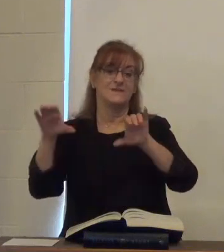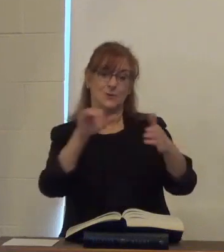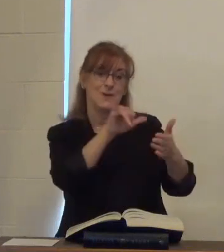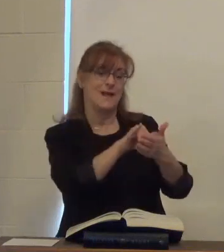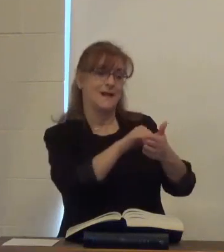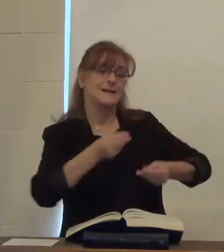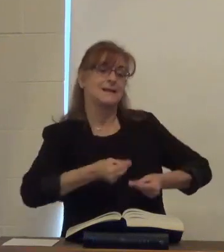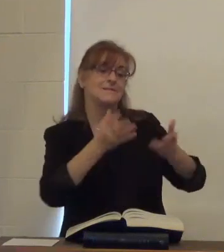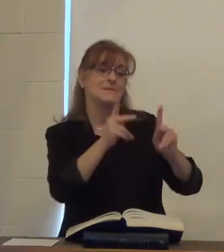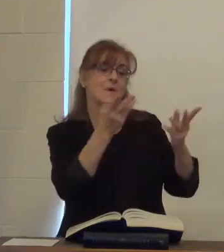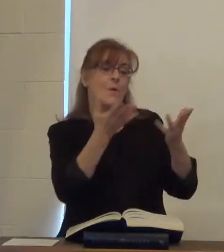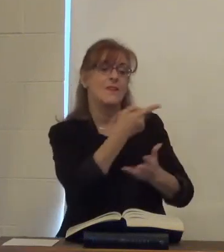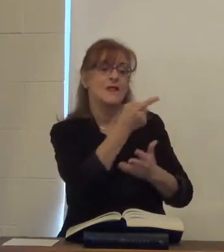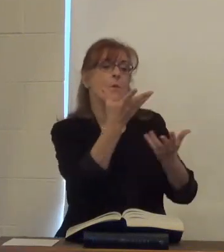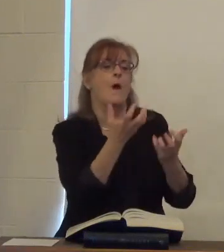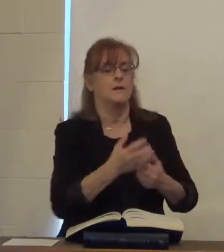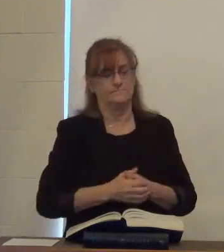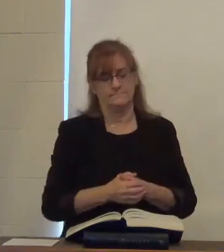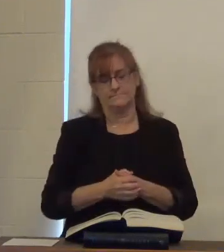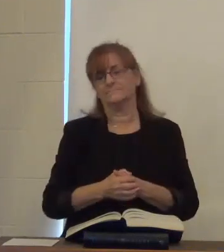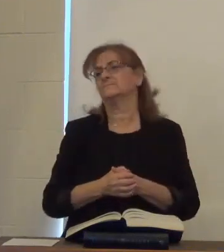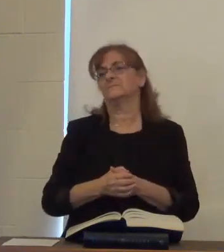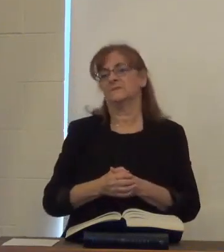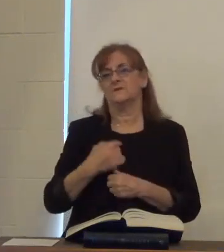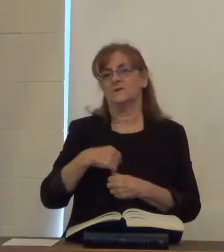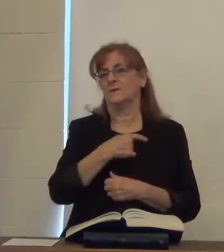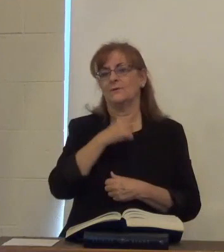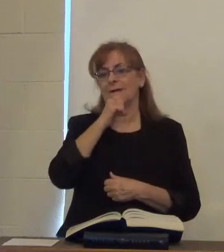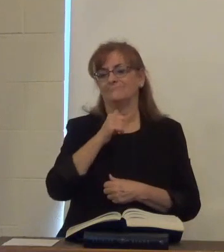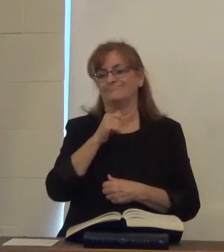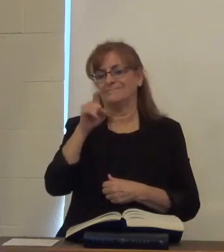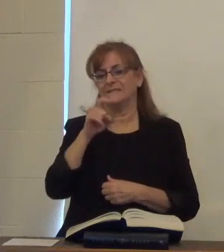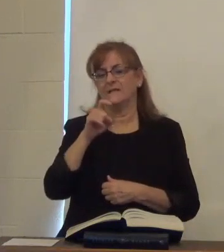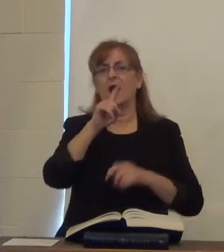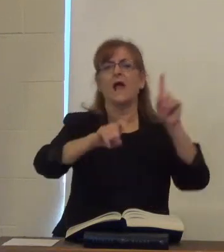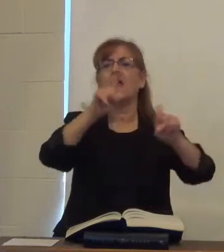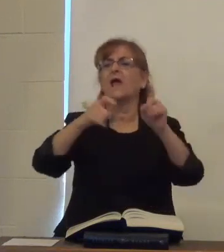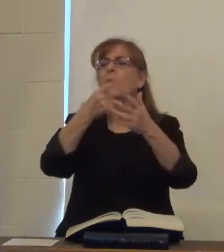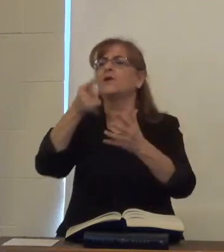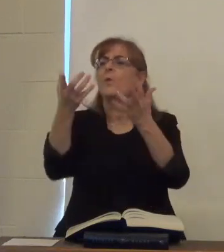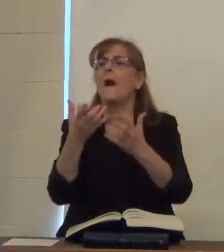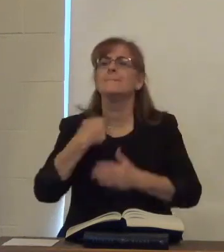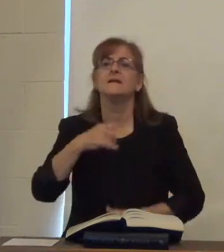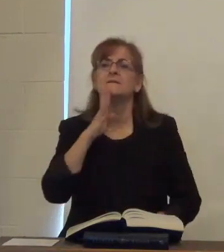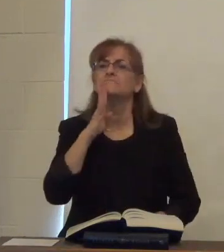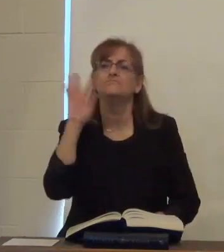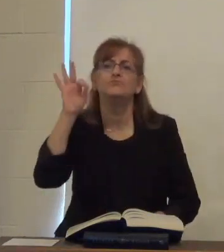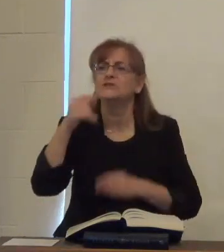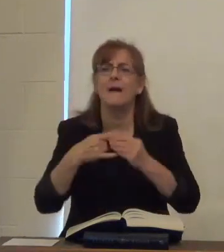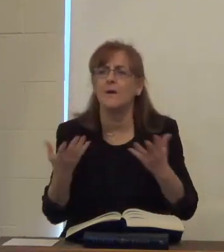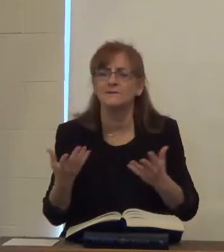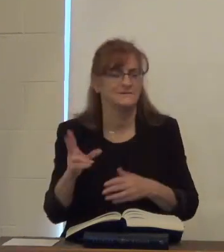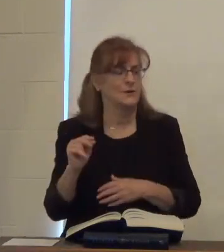ears. We're not to go around taking a poll to find out what people want to hear in the message on Sunday morning.